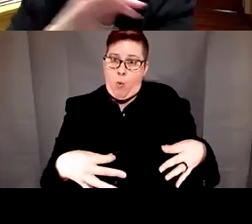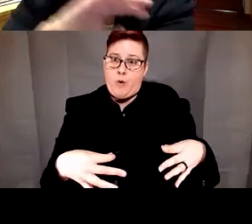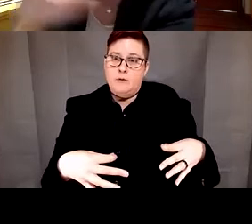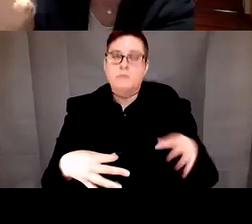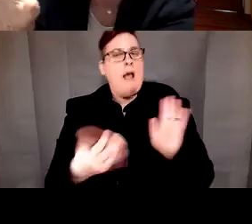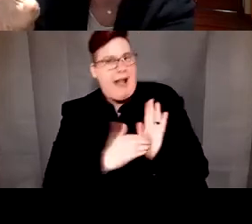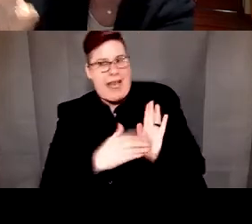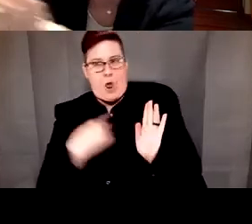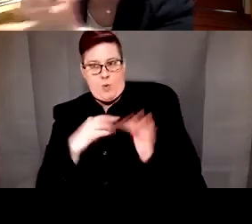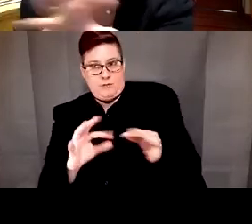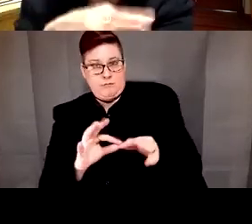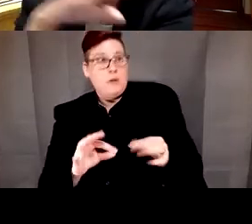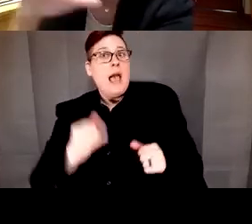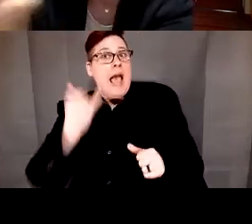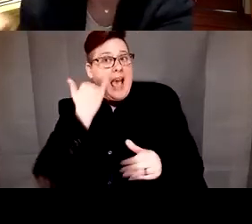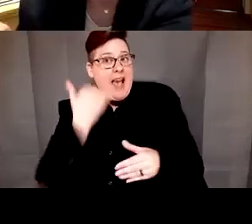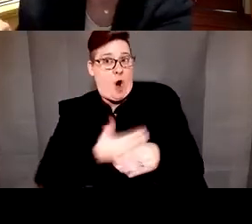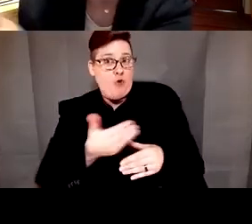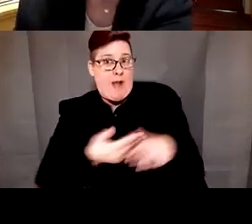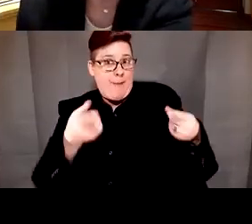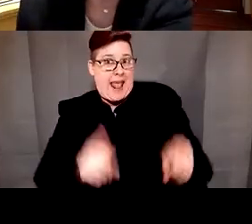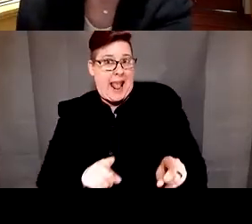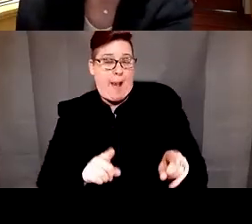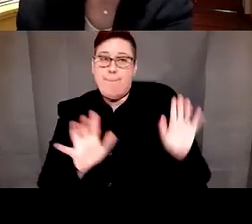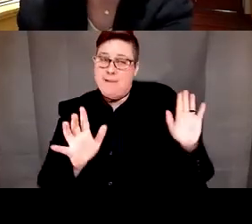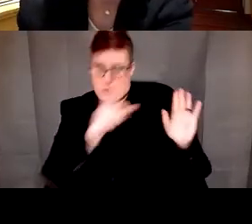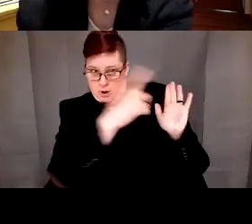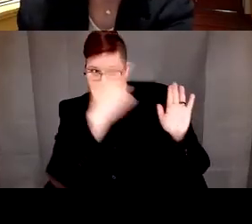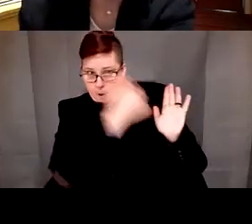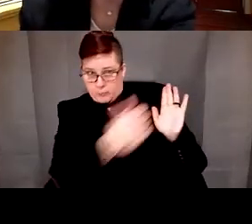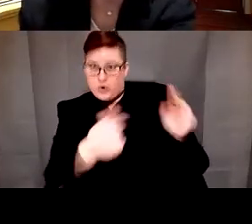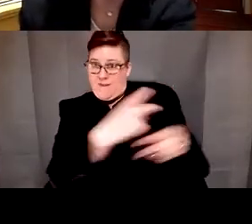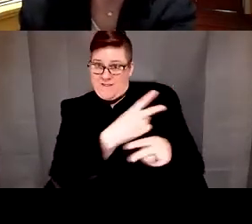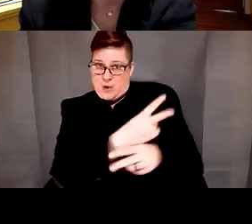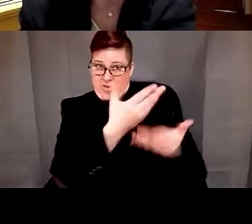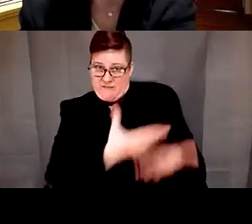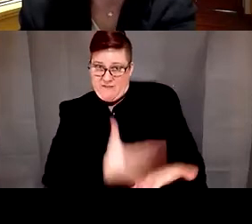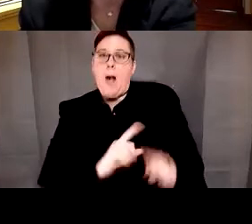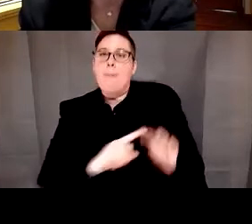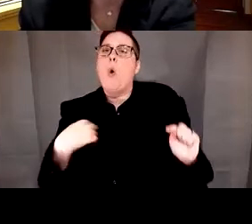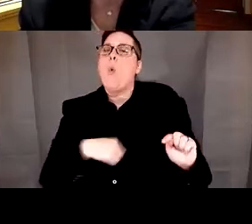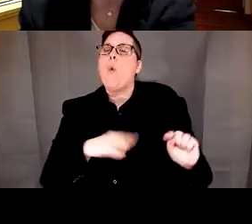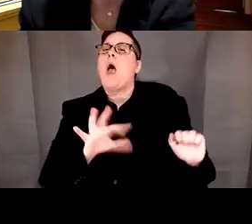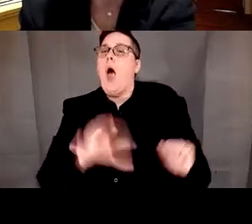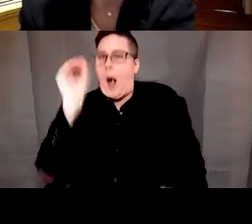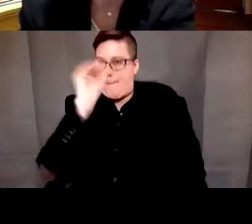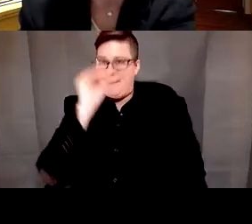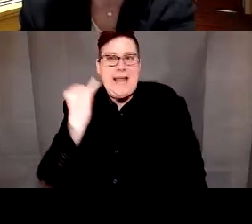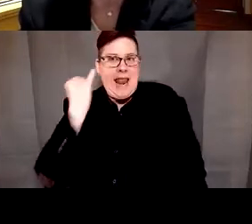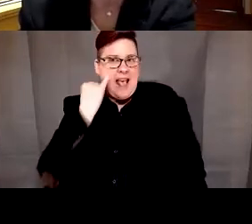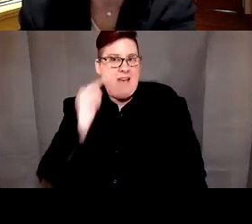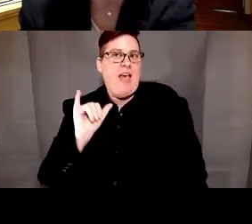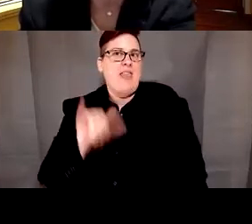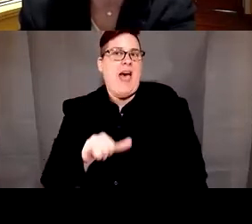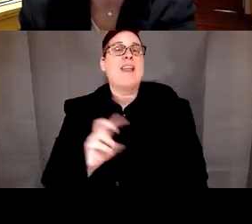that whether or not it occurred that's up to the fact finder, but we can give an opinion about whether the behavior of